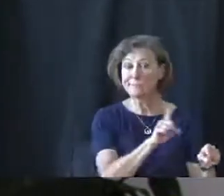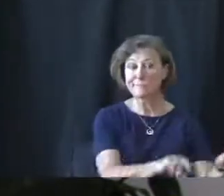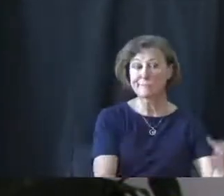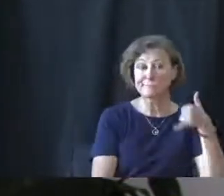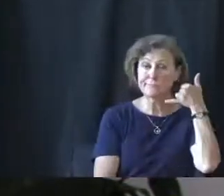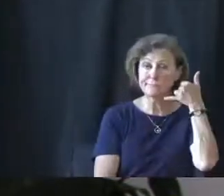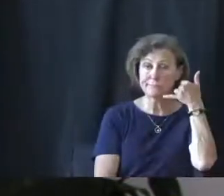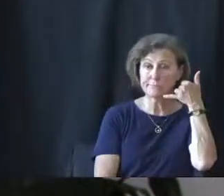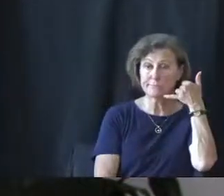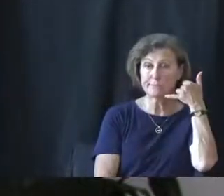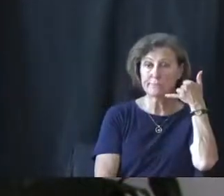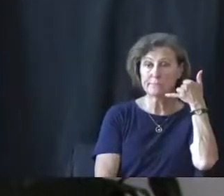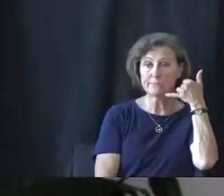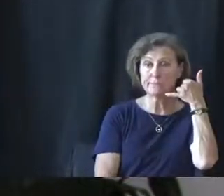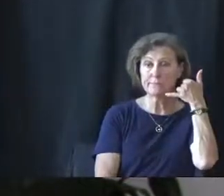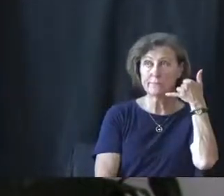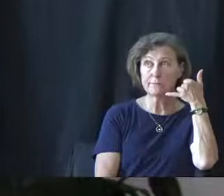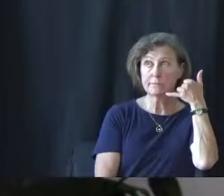up.